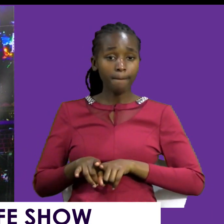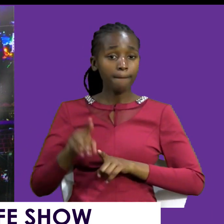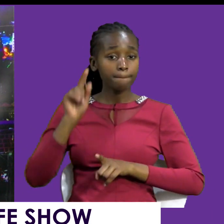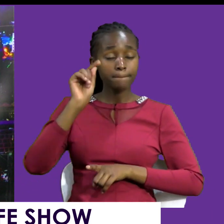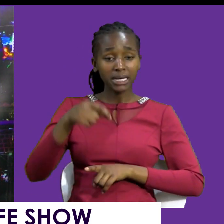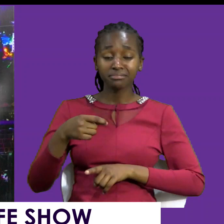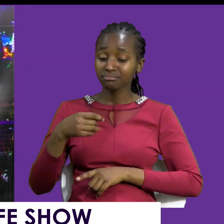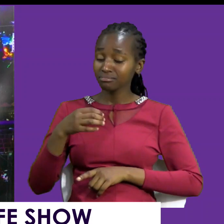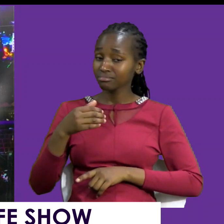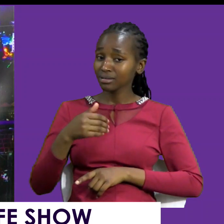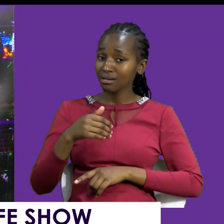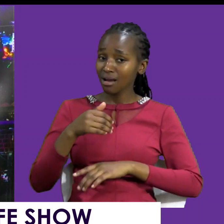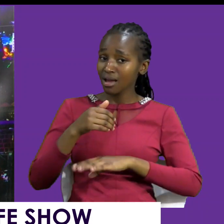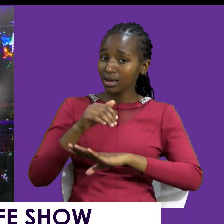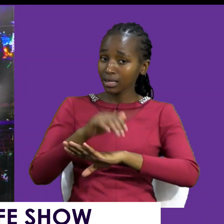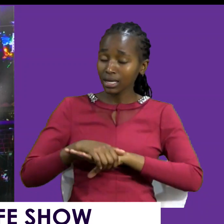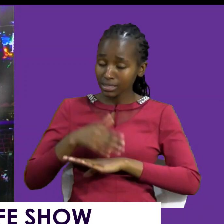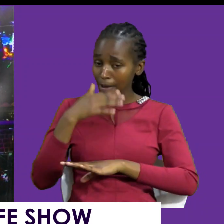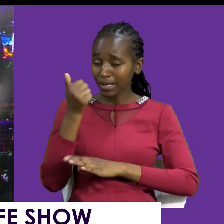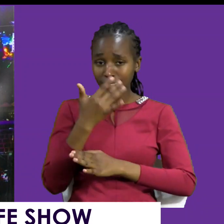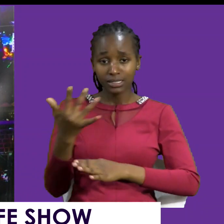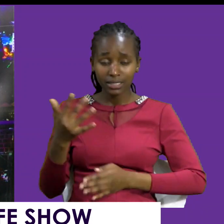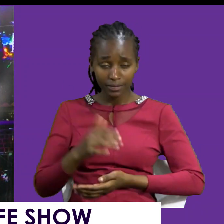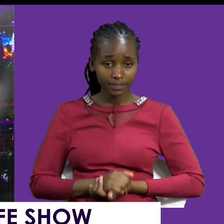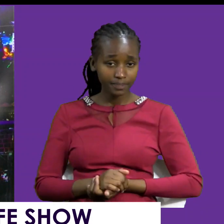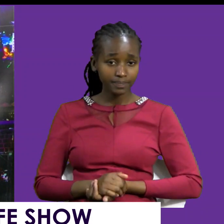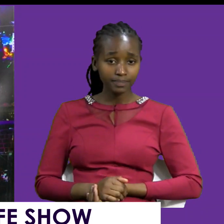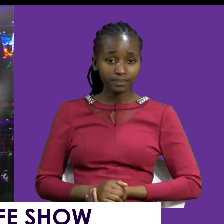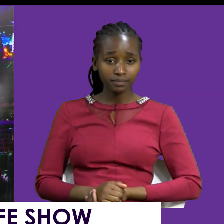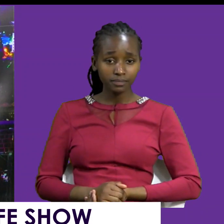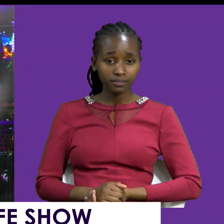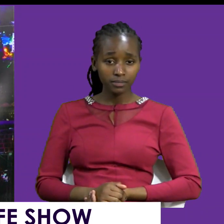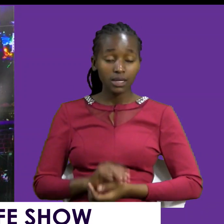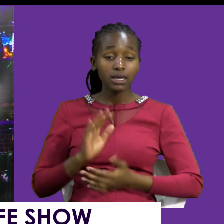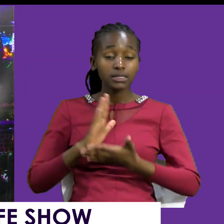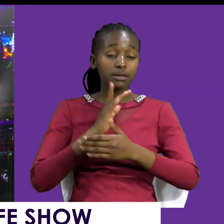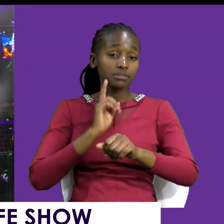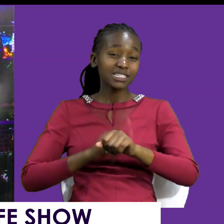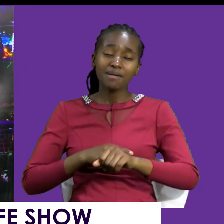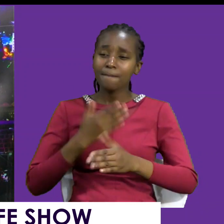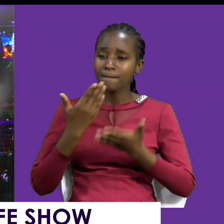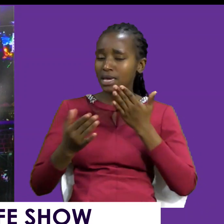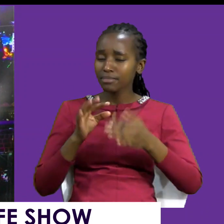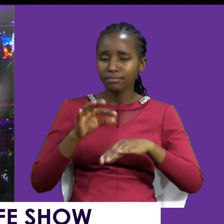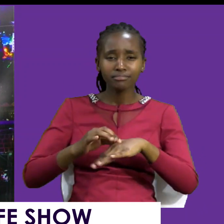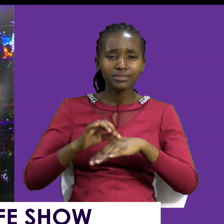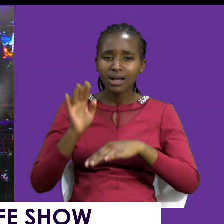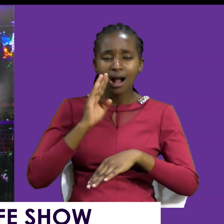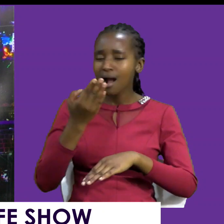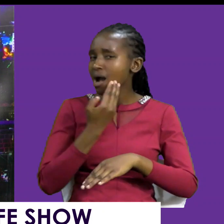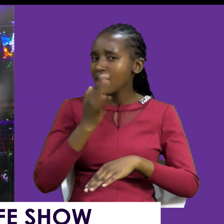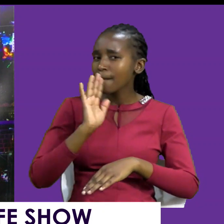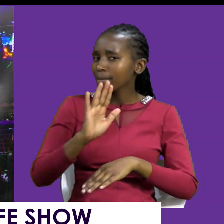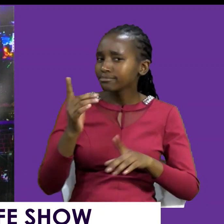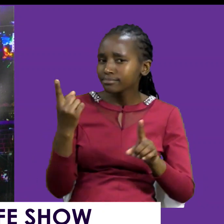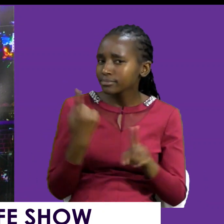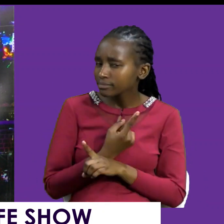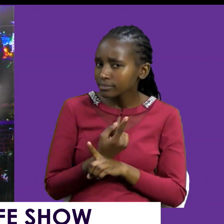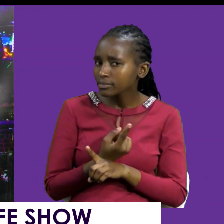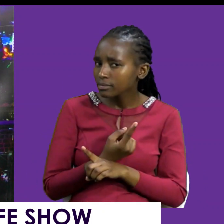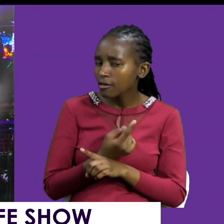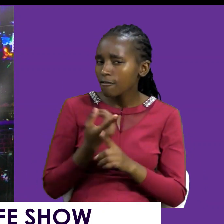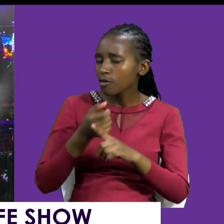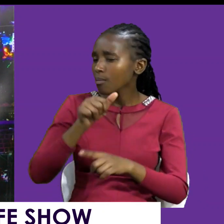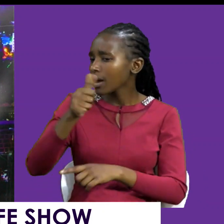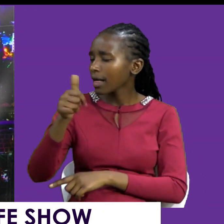to exercise your potential. You may be of a certain race, but because of that past of racism, you